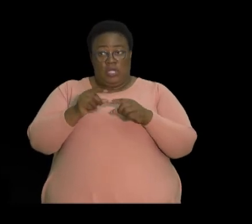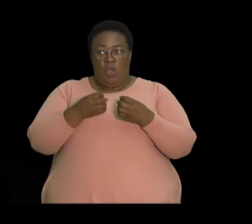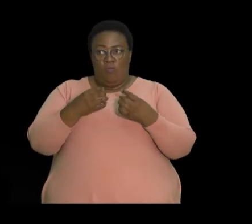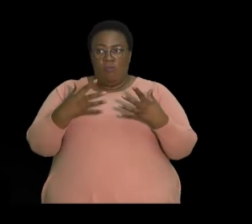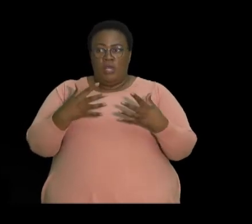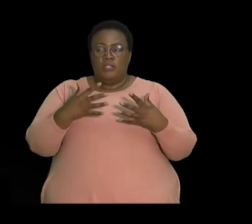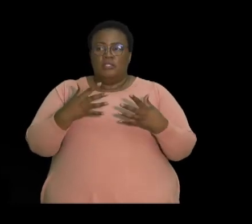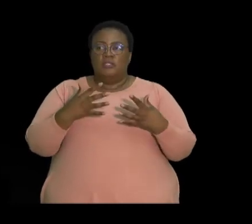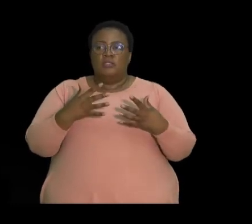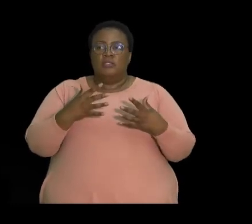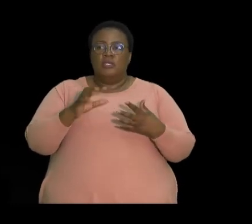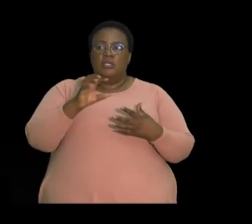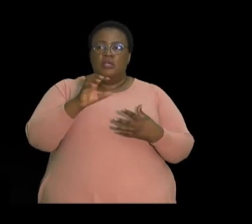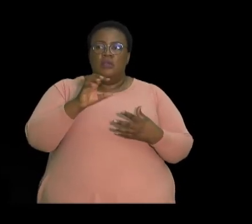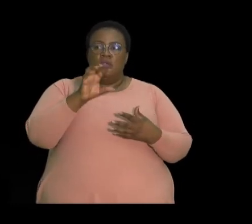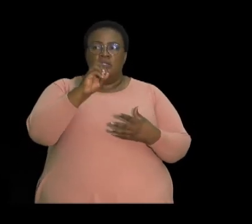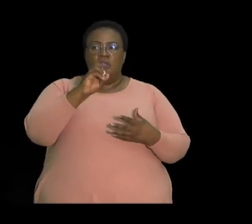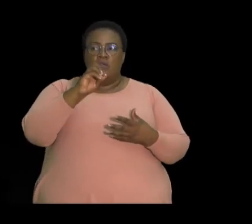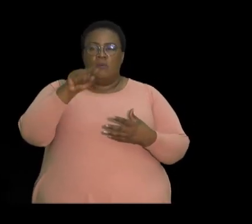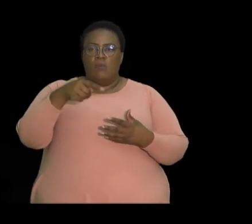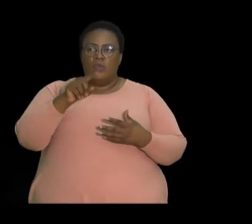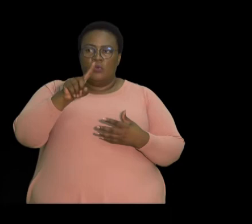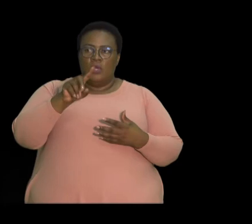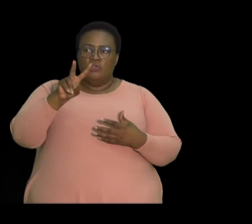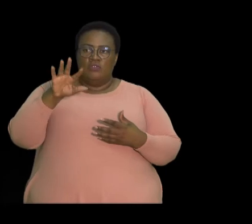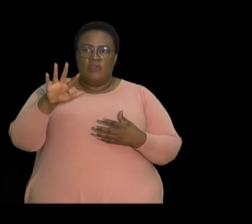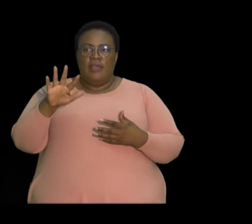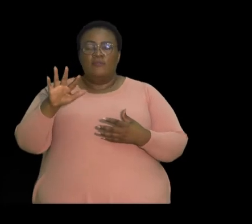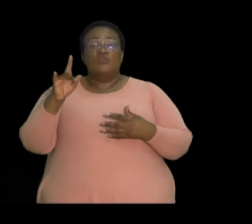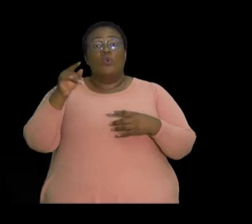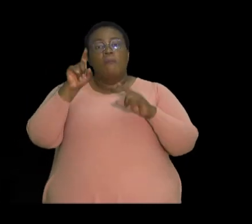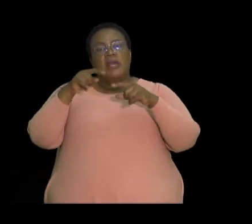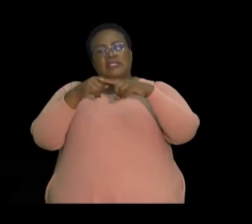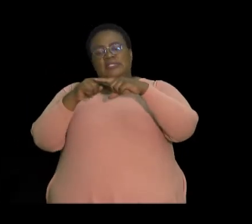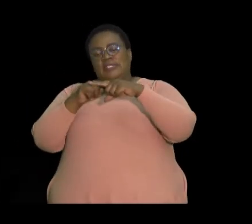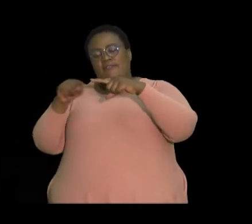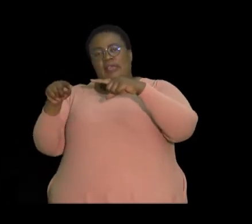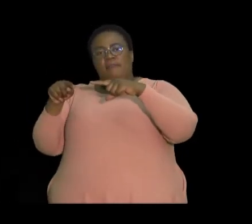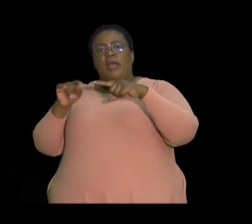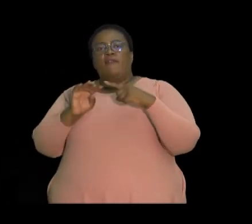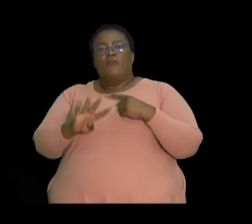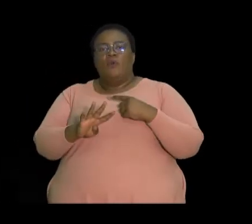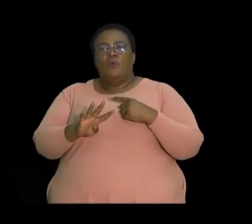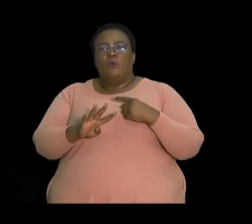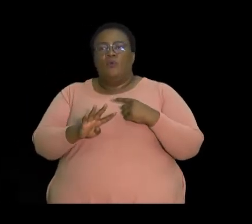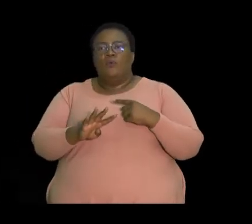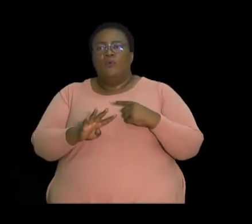0.125, but this was compounded quarterly, so it was divided by 4 because then she